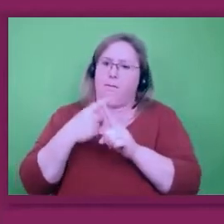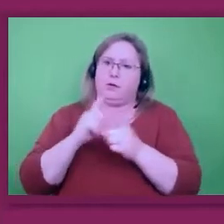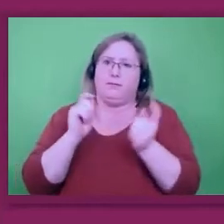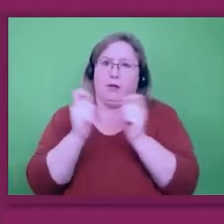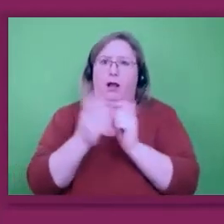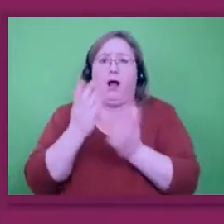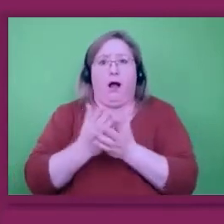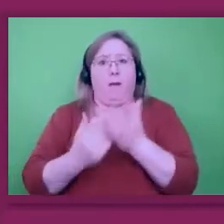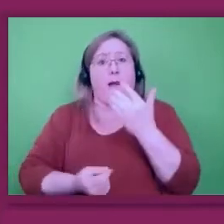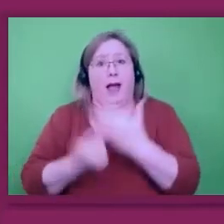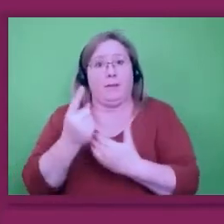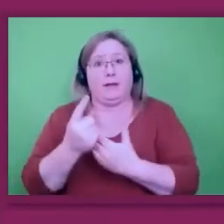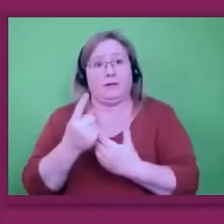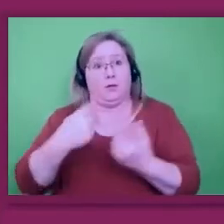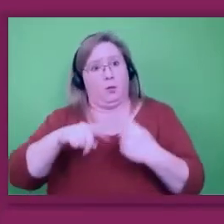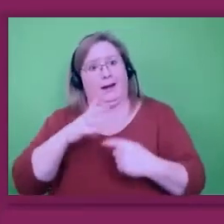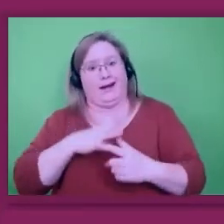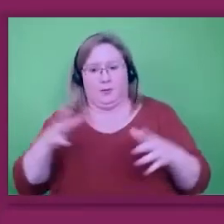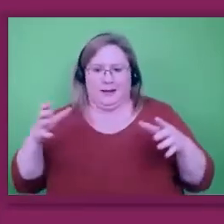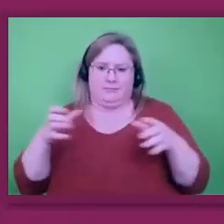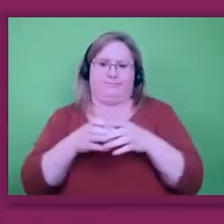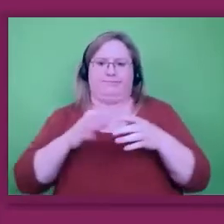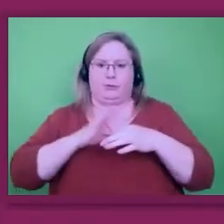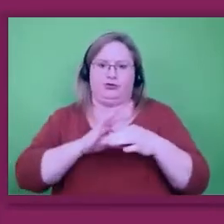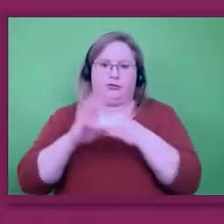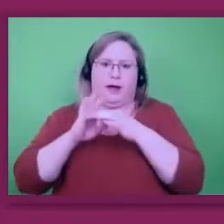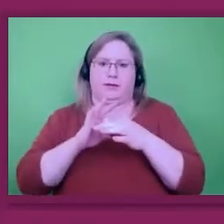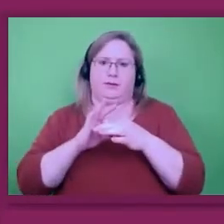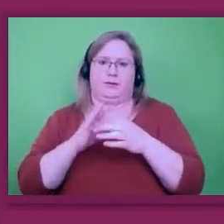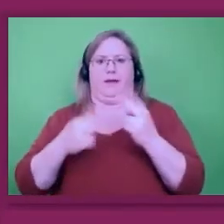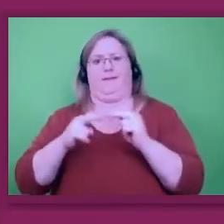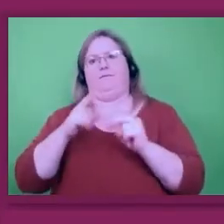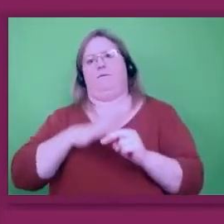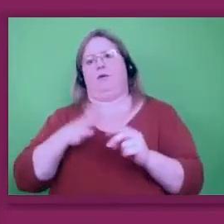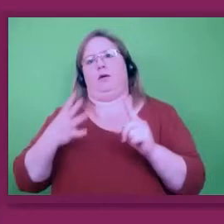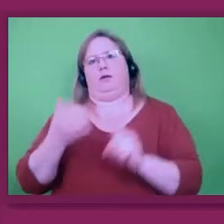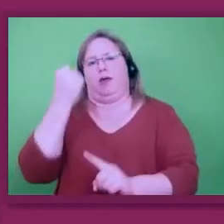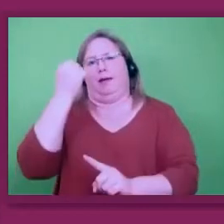this once and for all. Thank you.